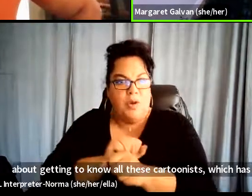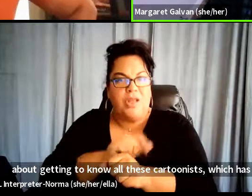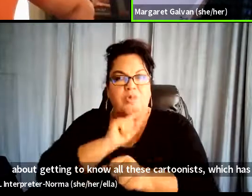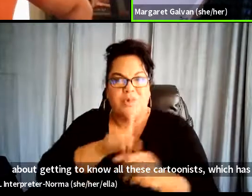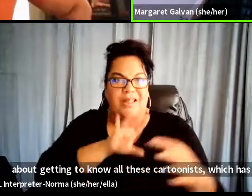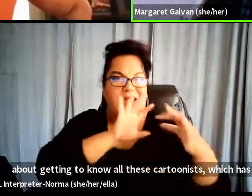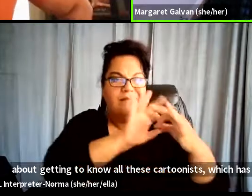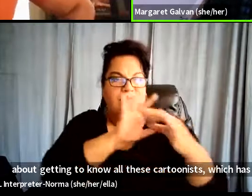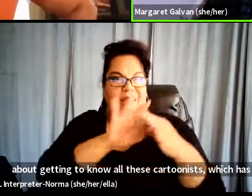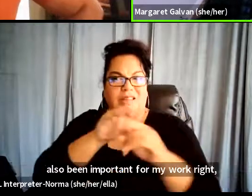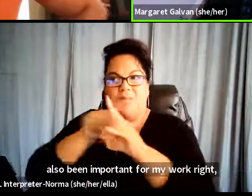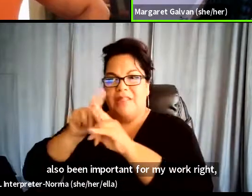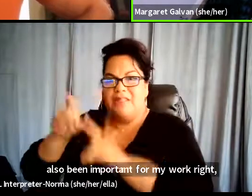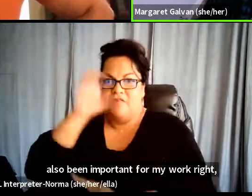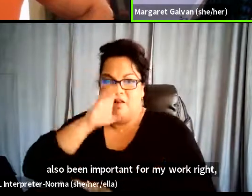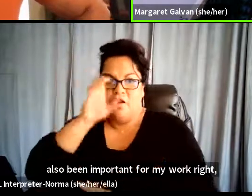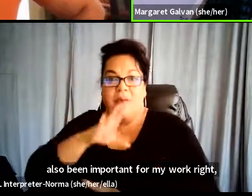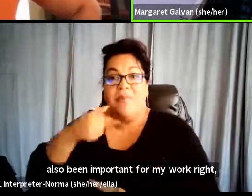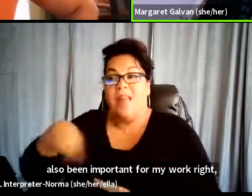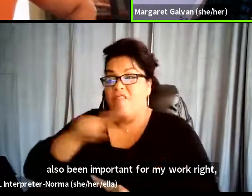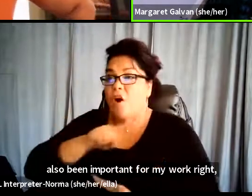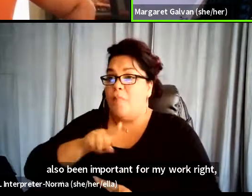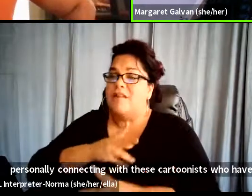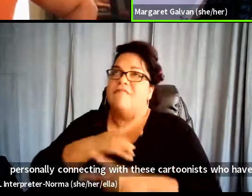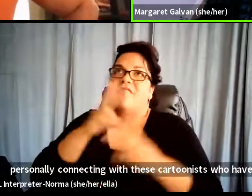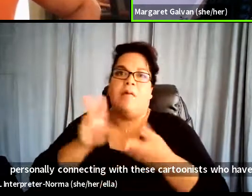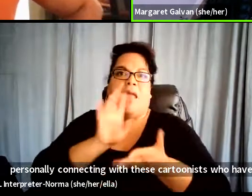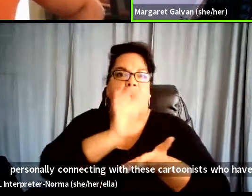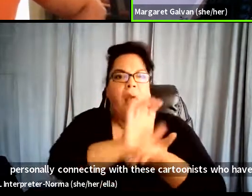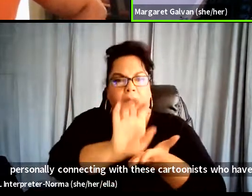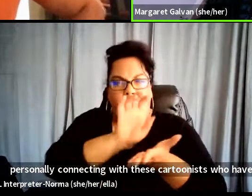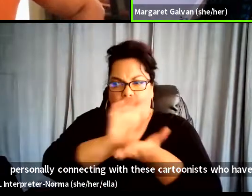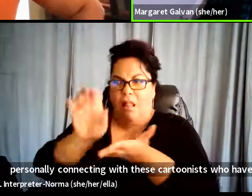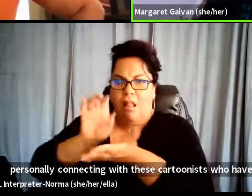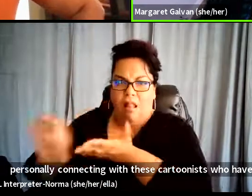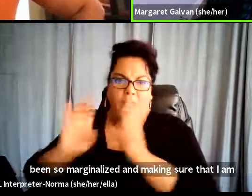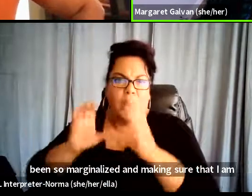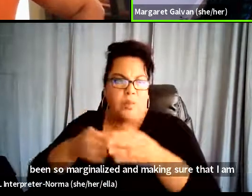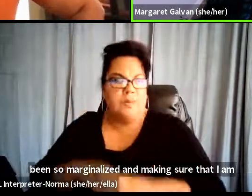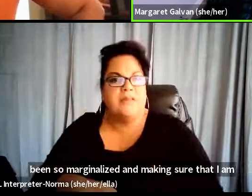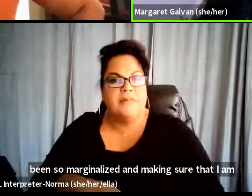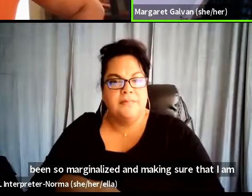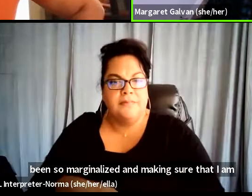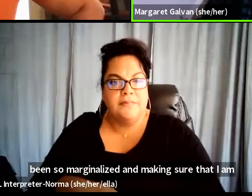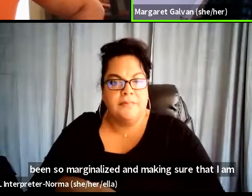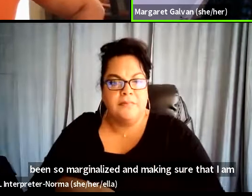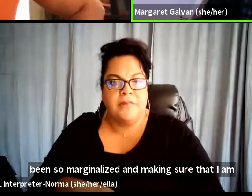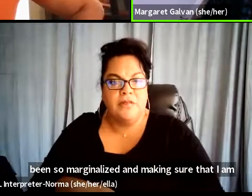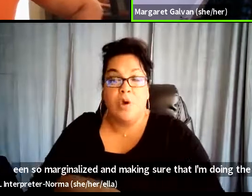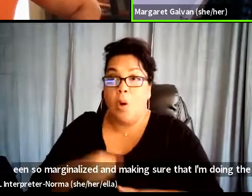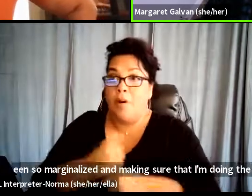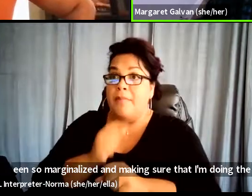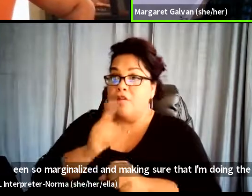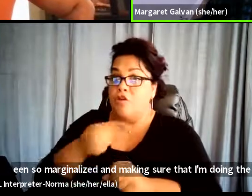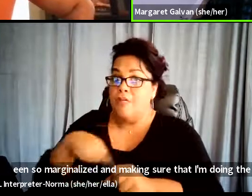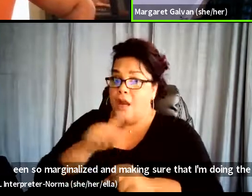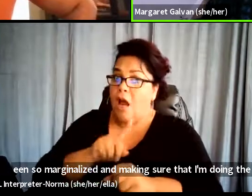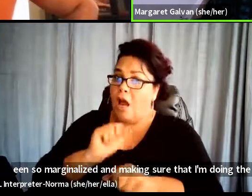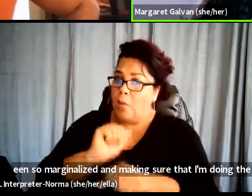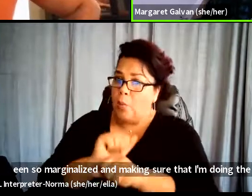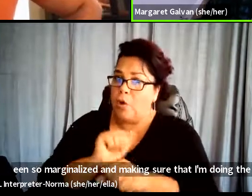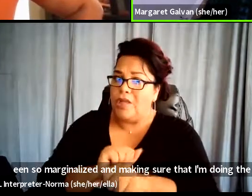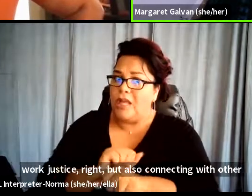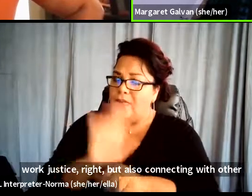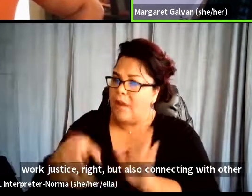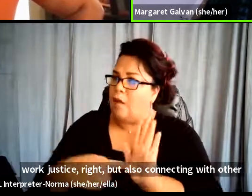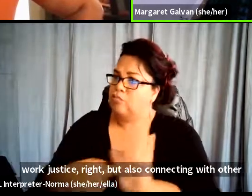with these cartoonists who've been so marginalized and making sure that I'm doing the work justice, right? But also connecting